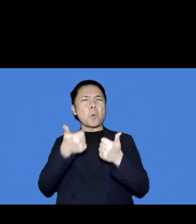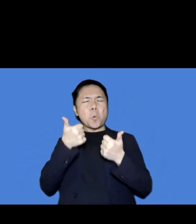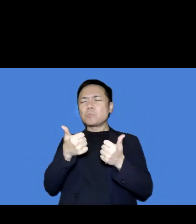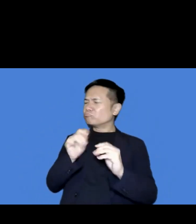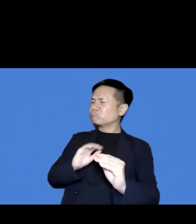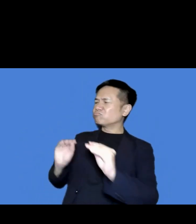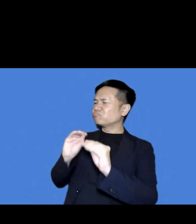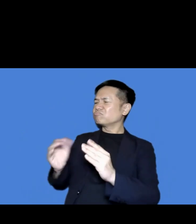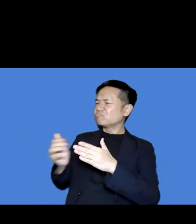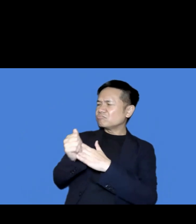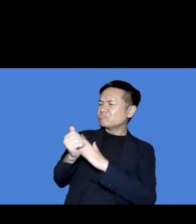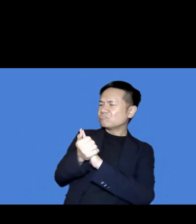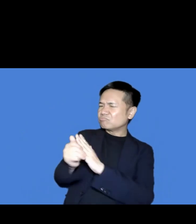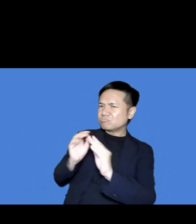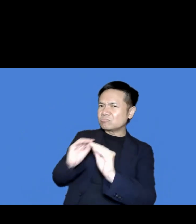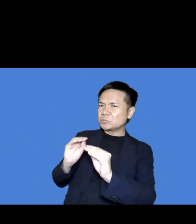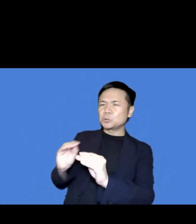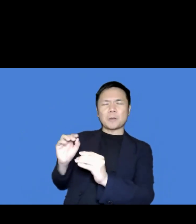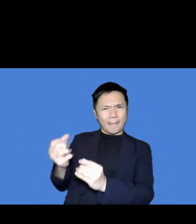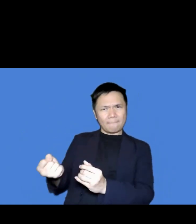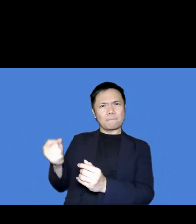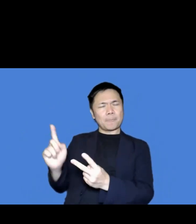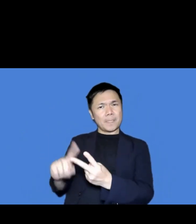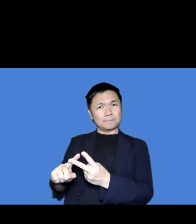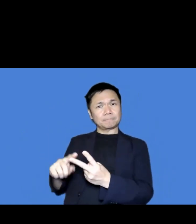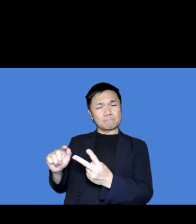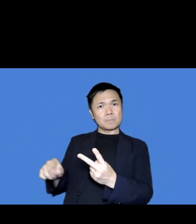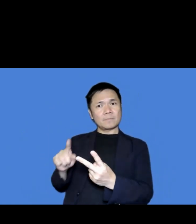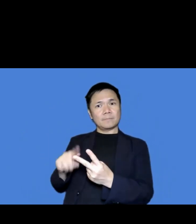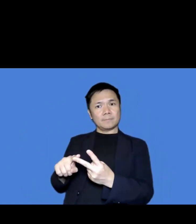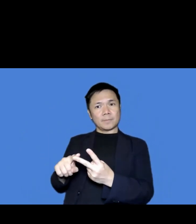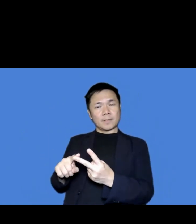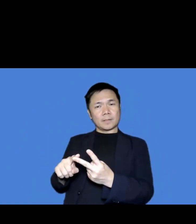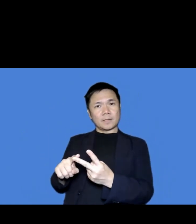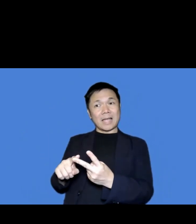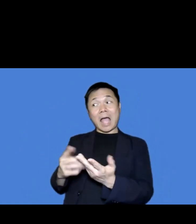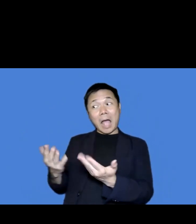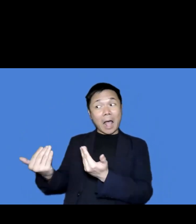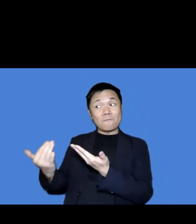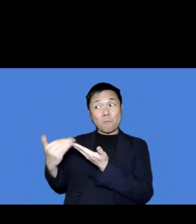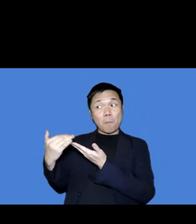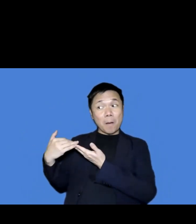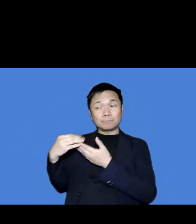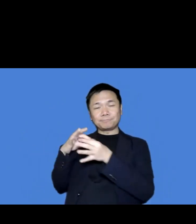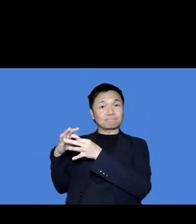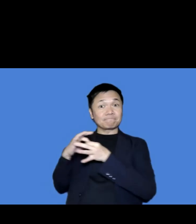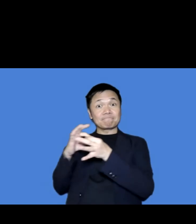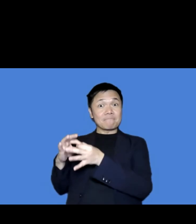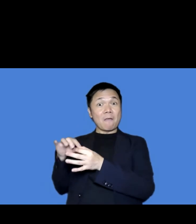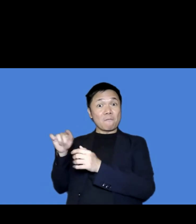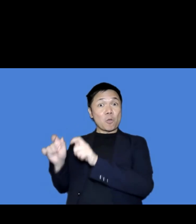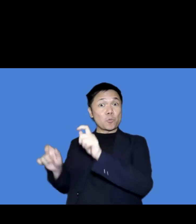on leadership skills and even on different collaborative activities are occurring for